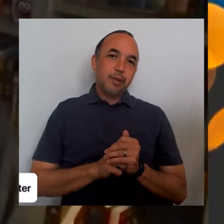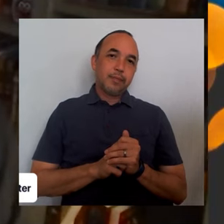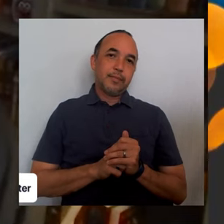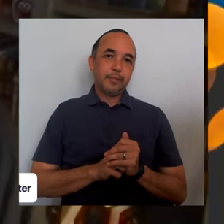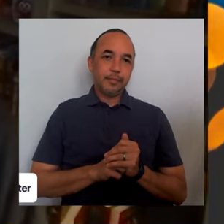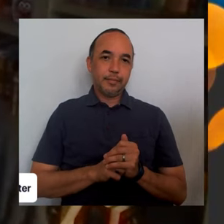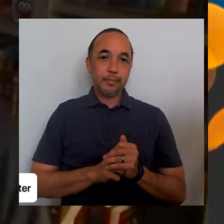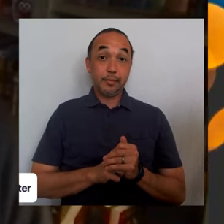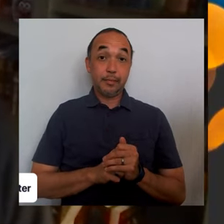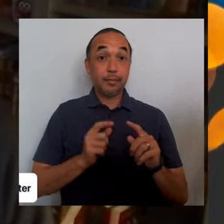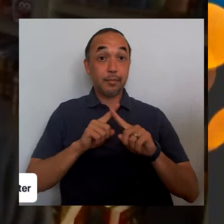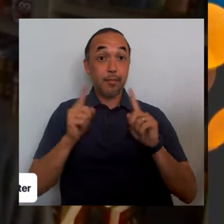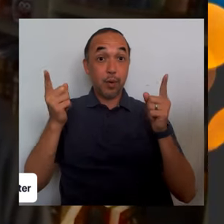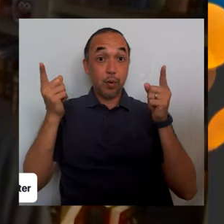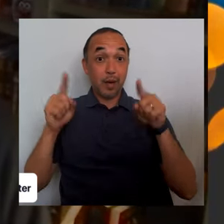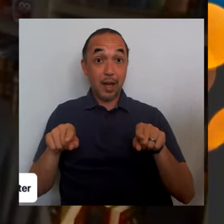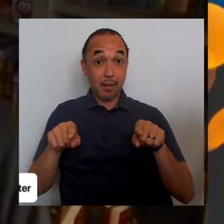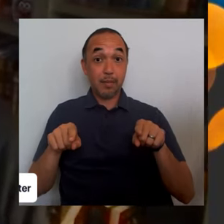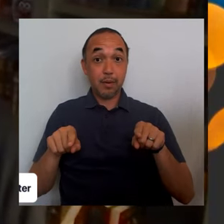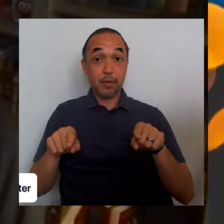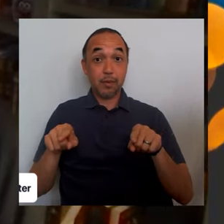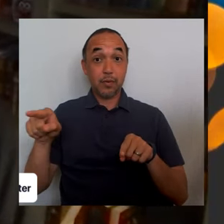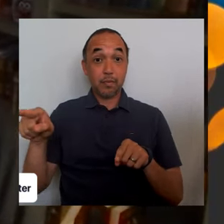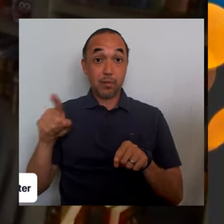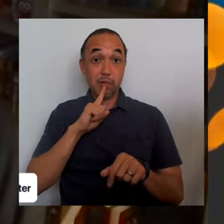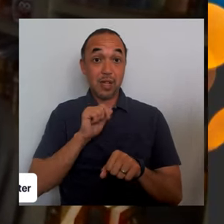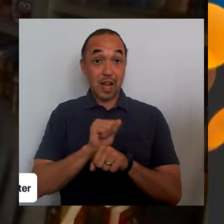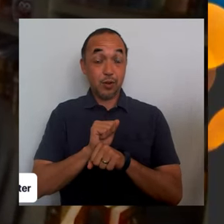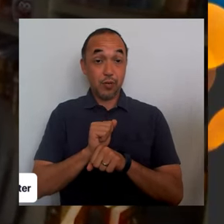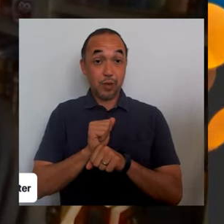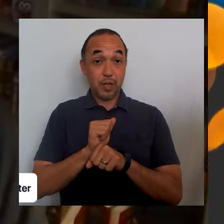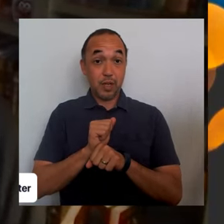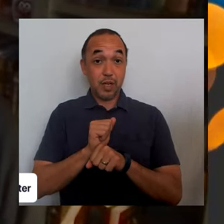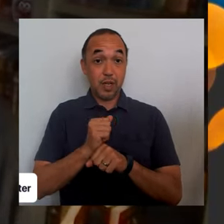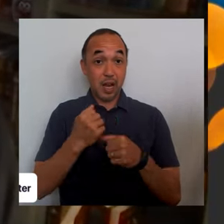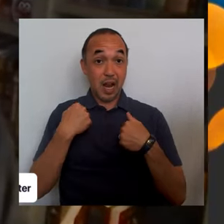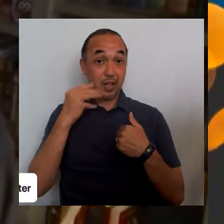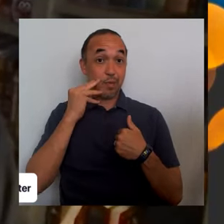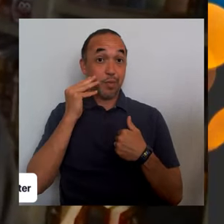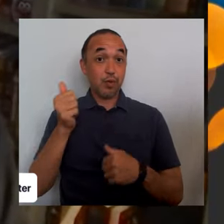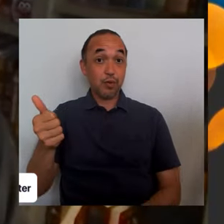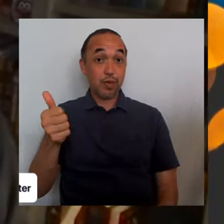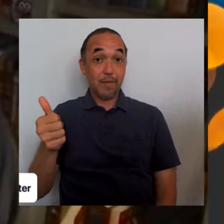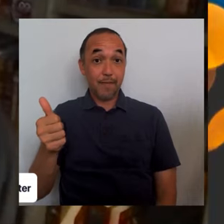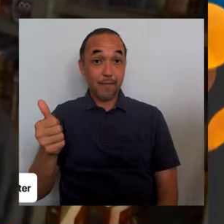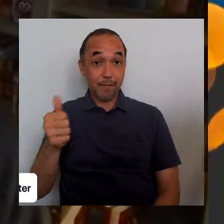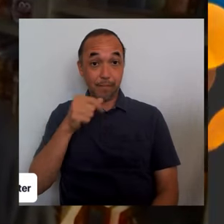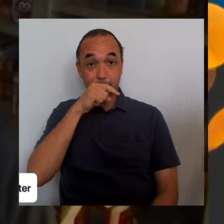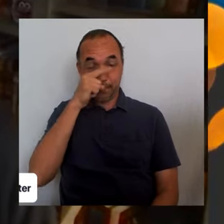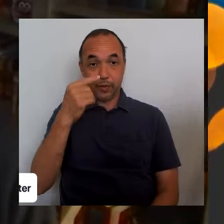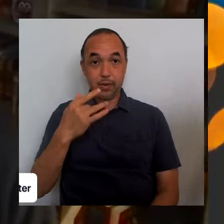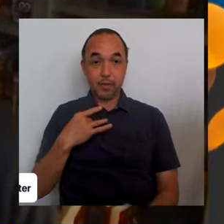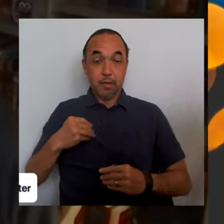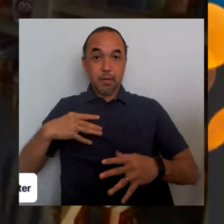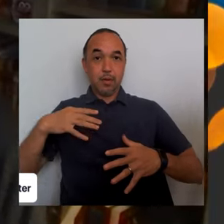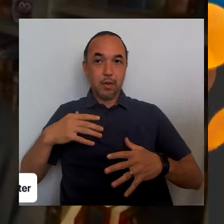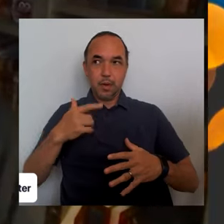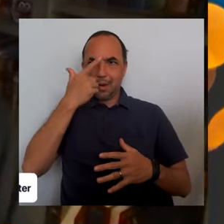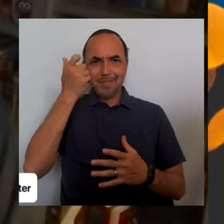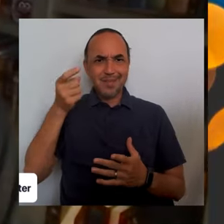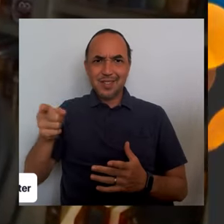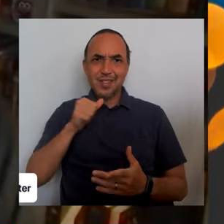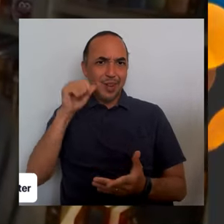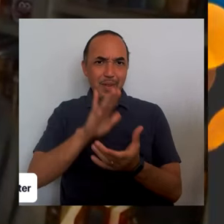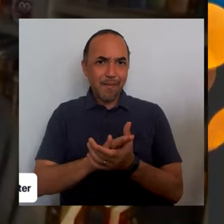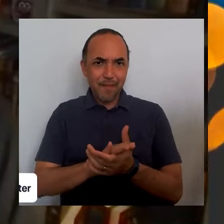But what happened is she actually had an experience that really jarred her, because she didn't think she would ever have an